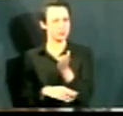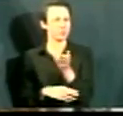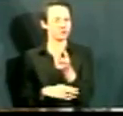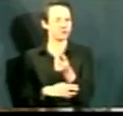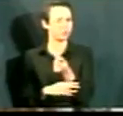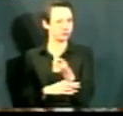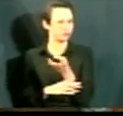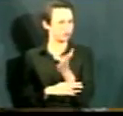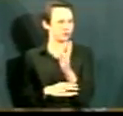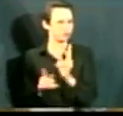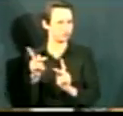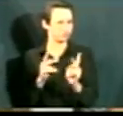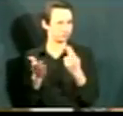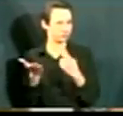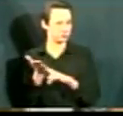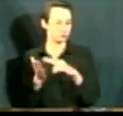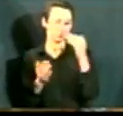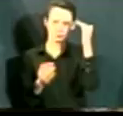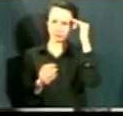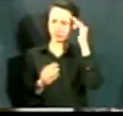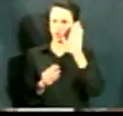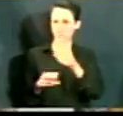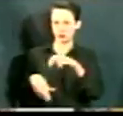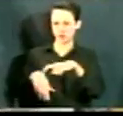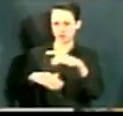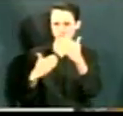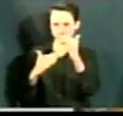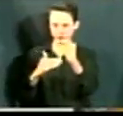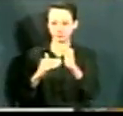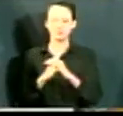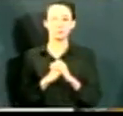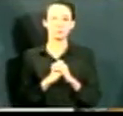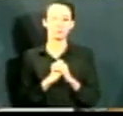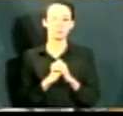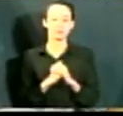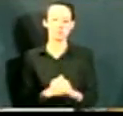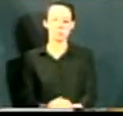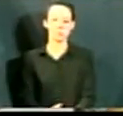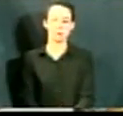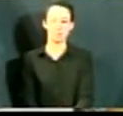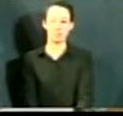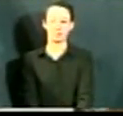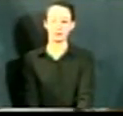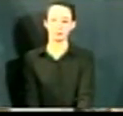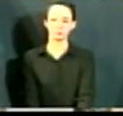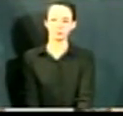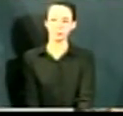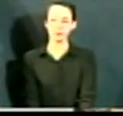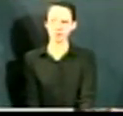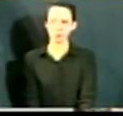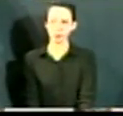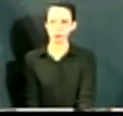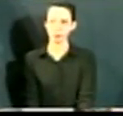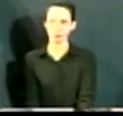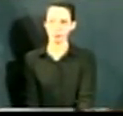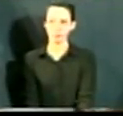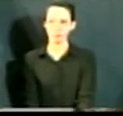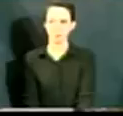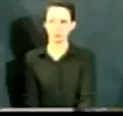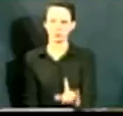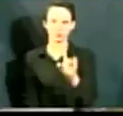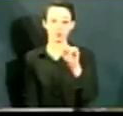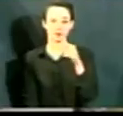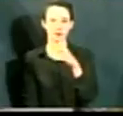just be aware of your time for the next person behind you. Our first speaker